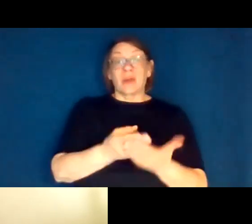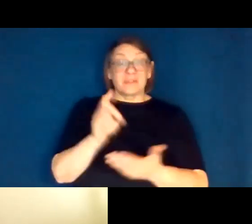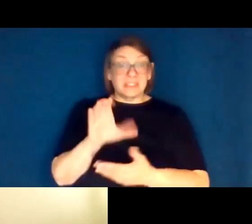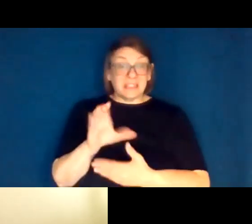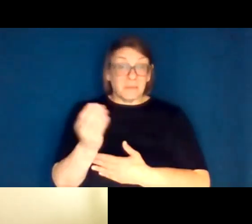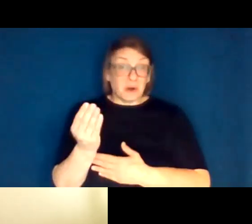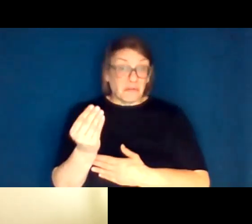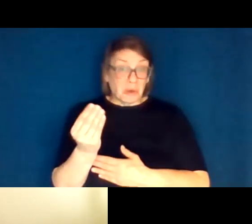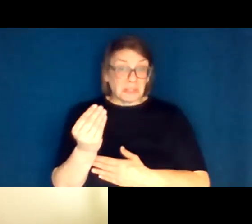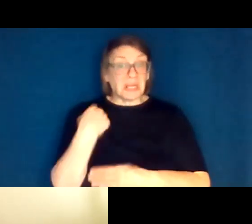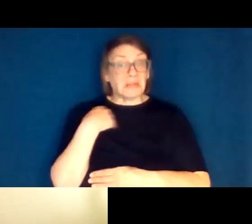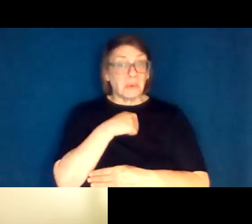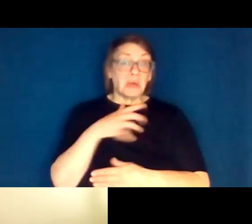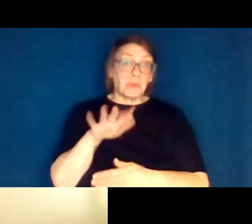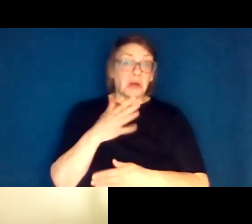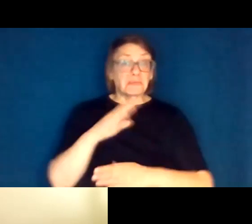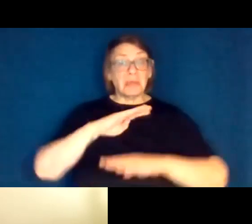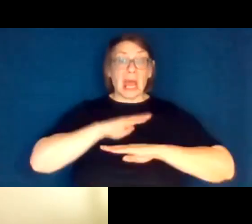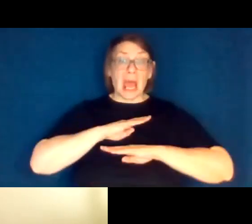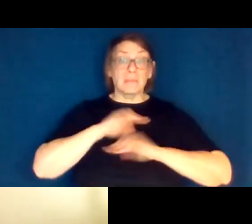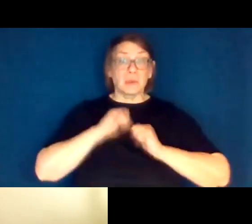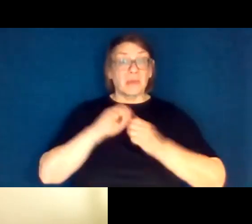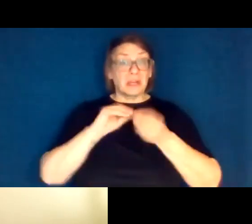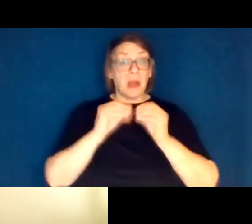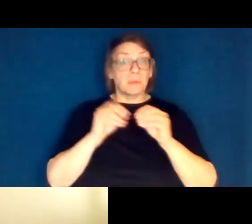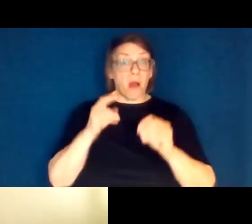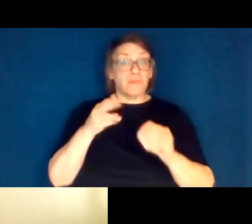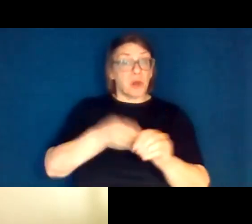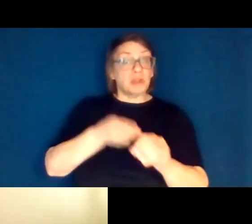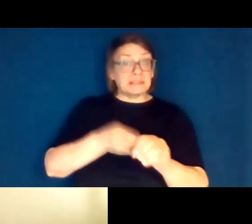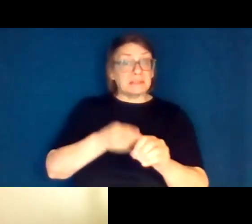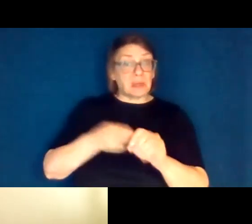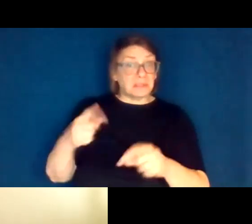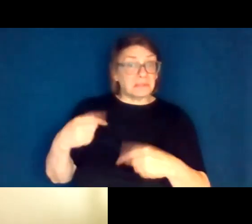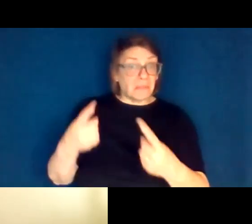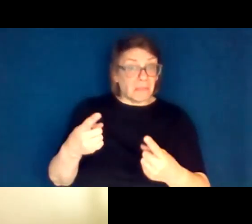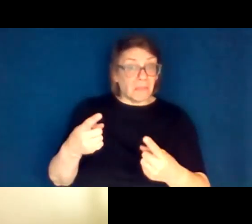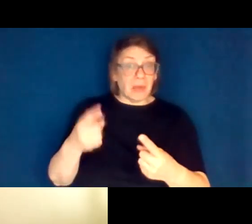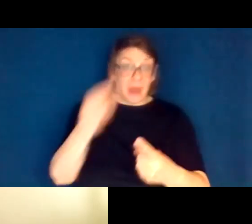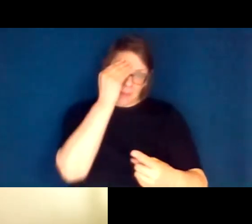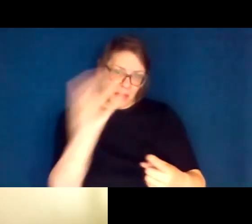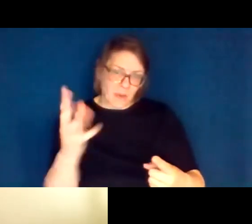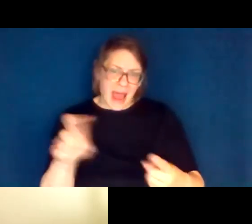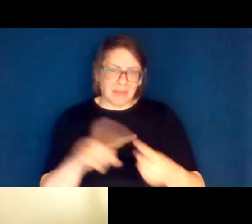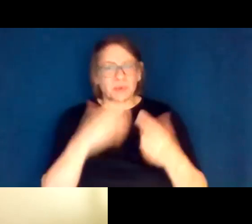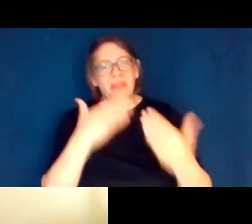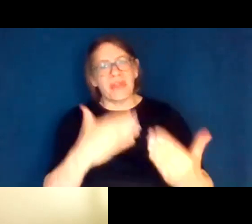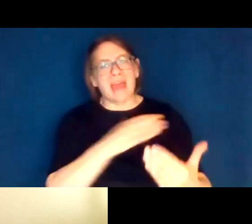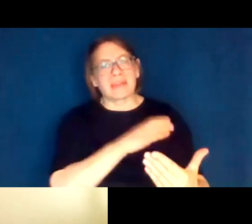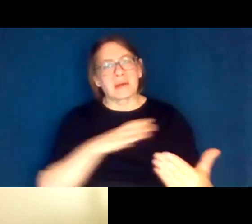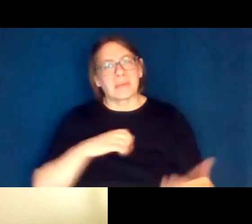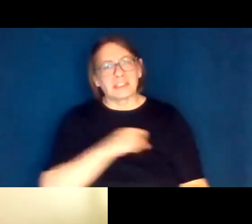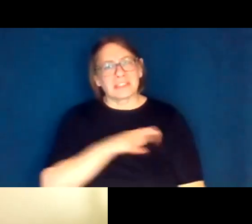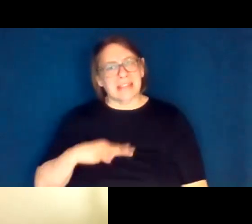pretty happy with the amount of participation that we had been generating. And by the way, I just have to thank the commission staff